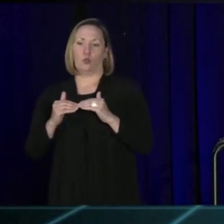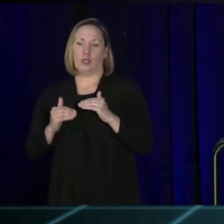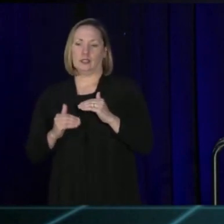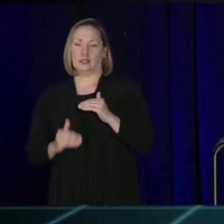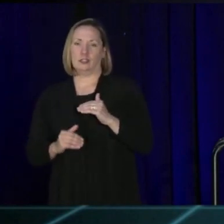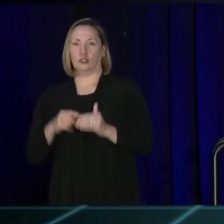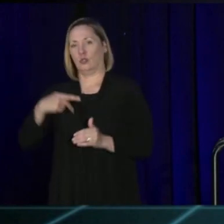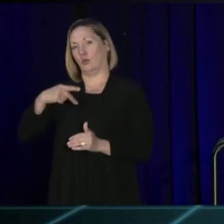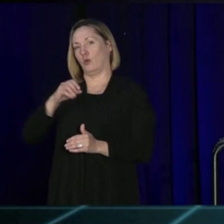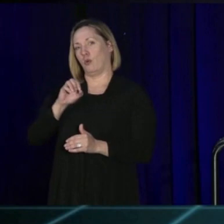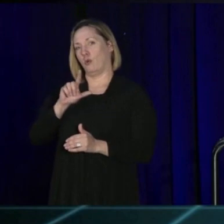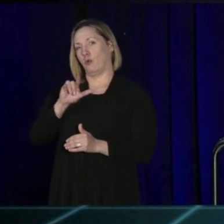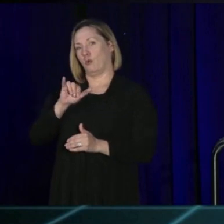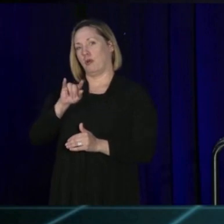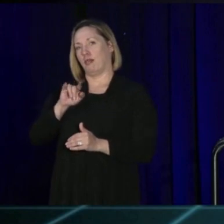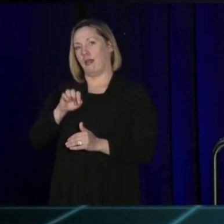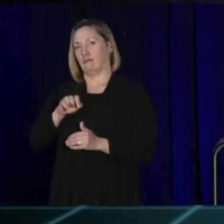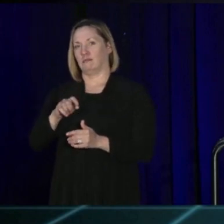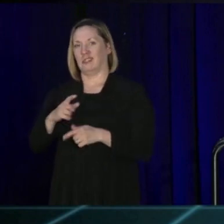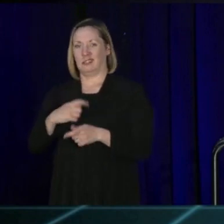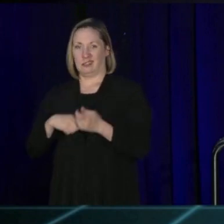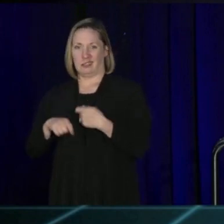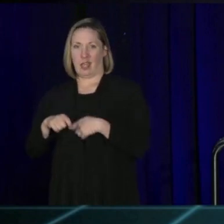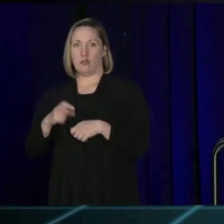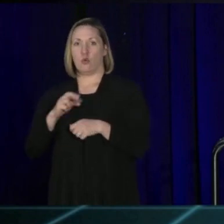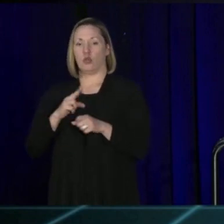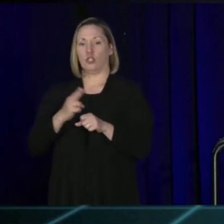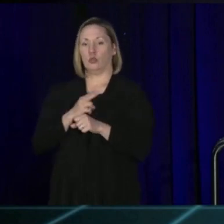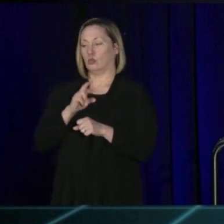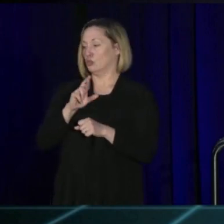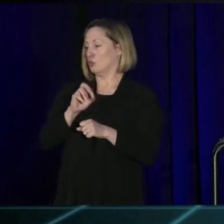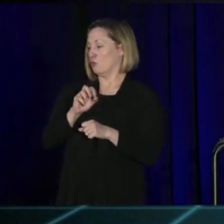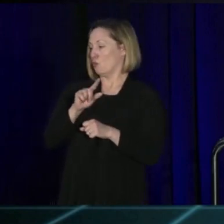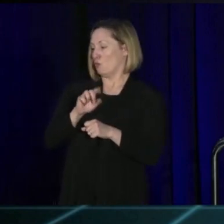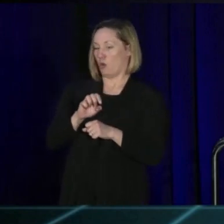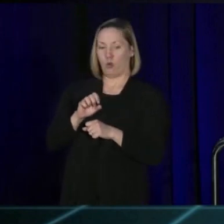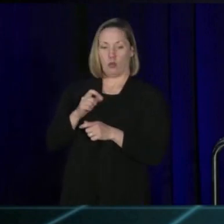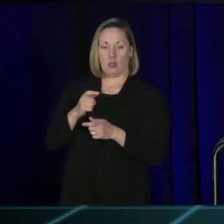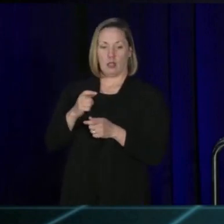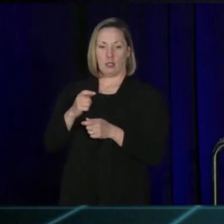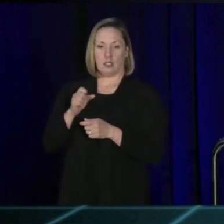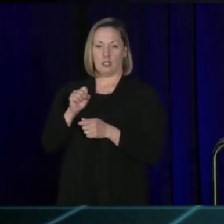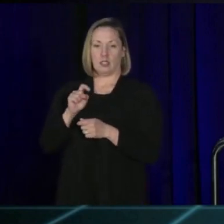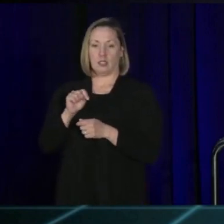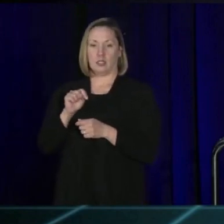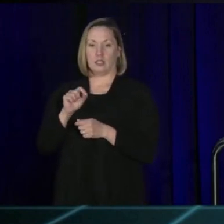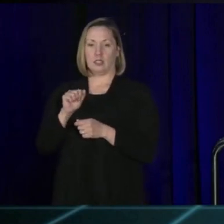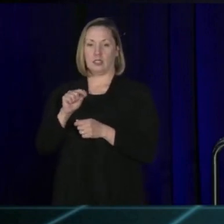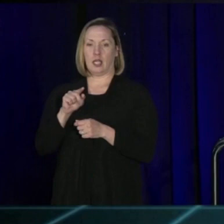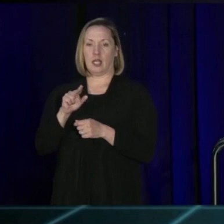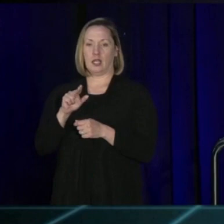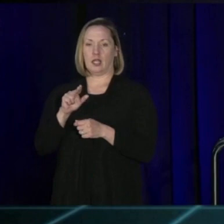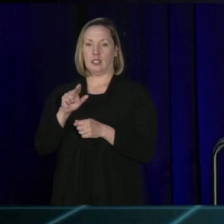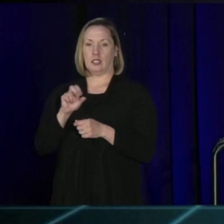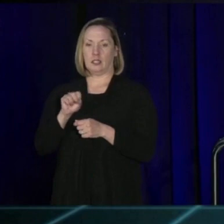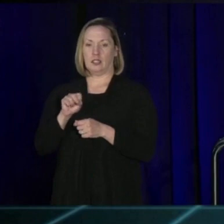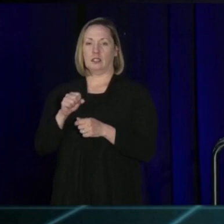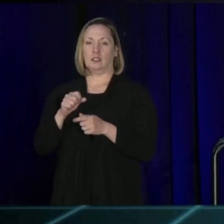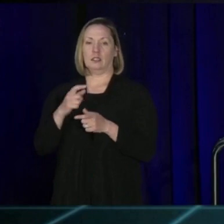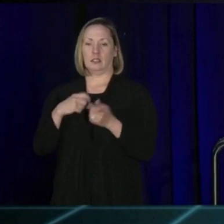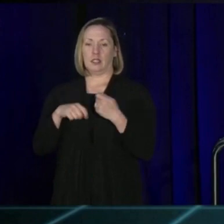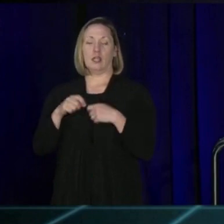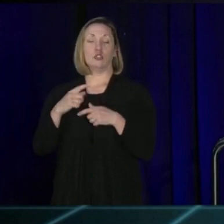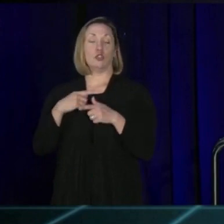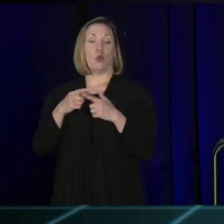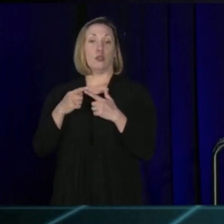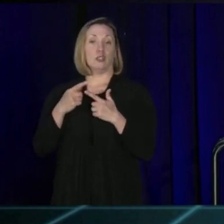instead, or use a role status, which will achieve the same purpose. Live regions are really powerful and really